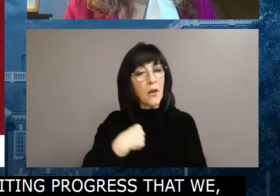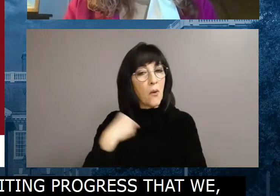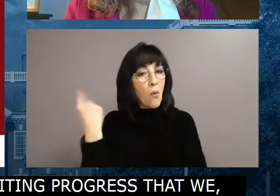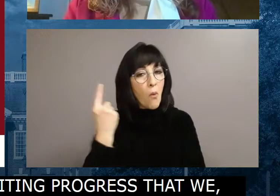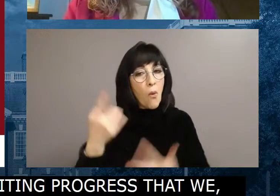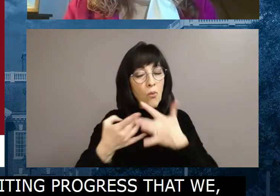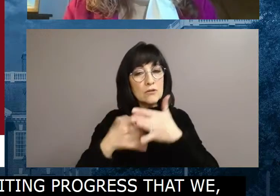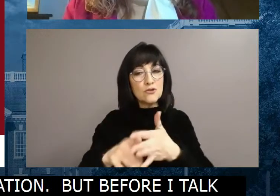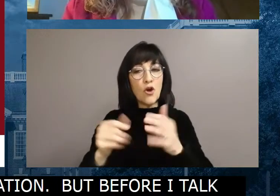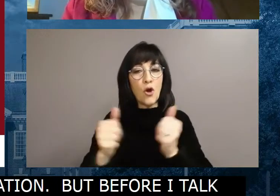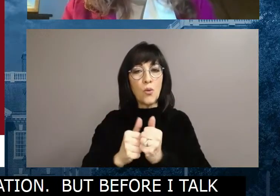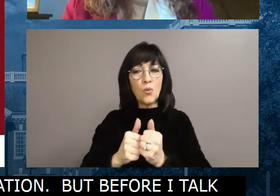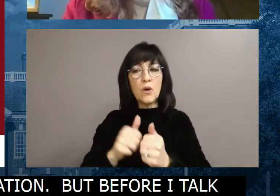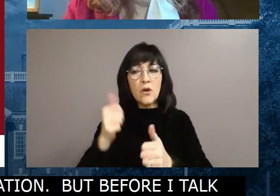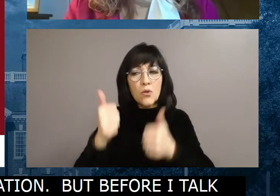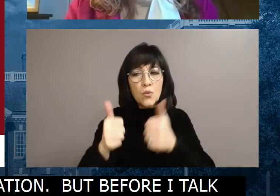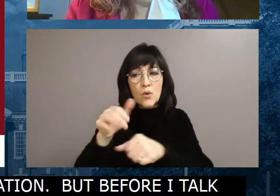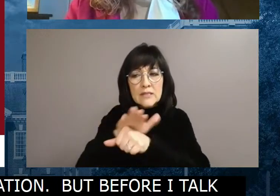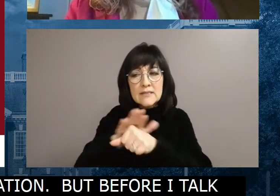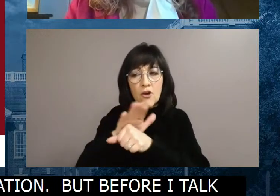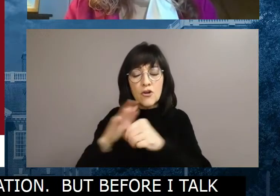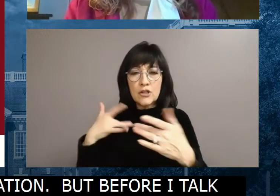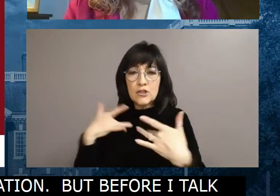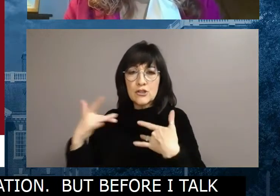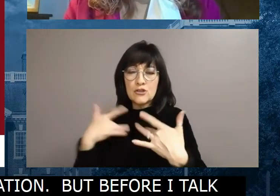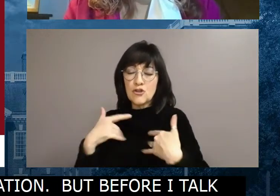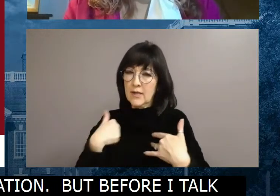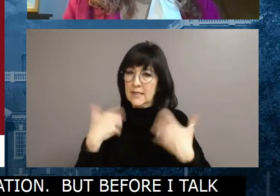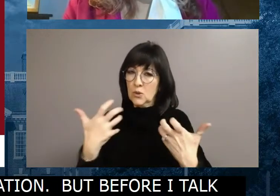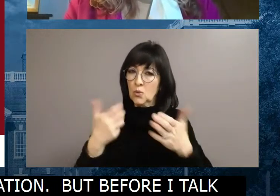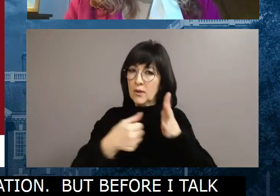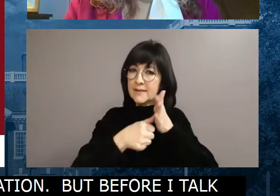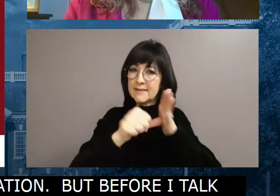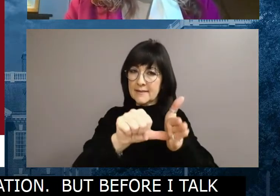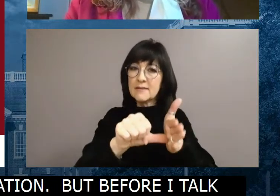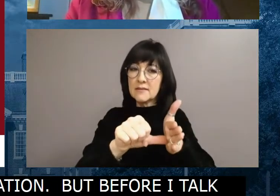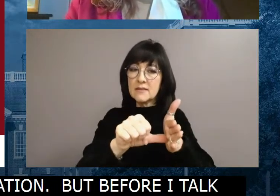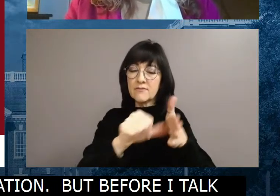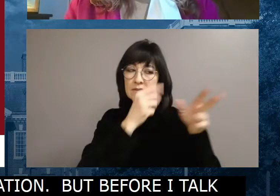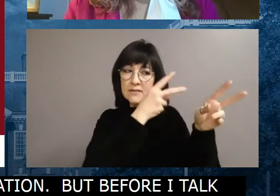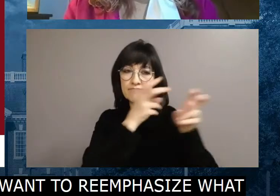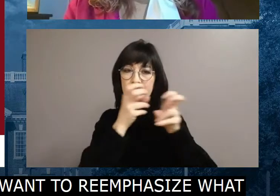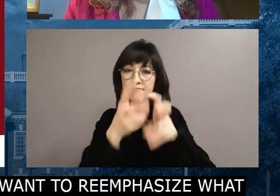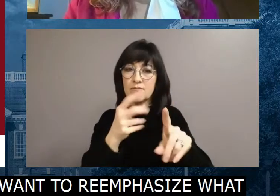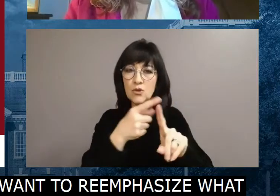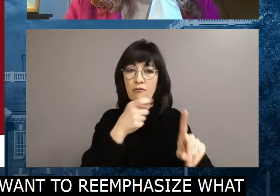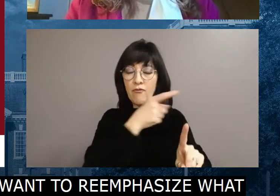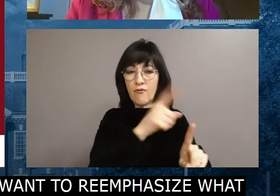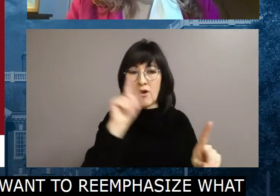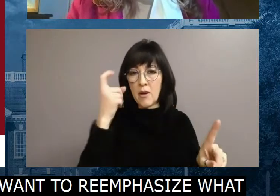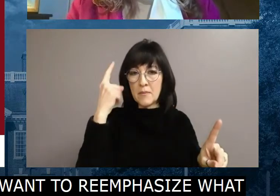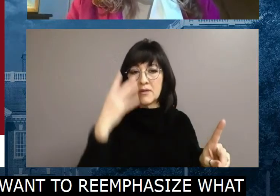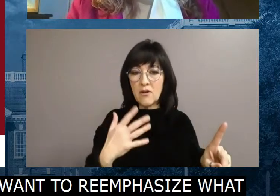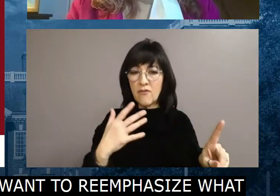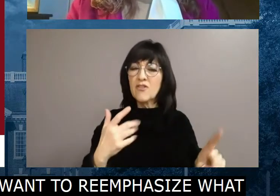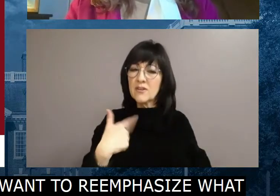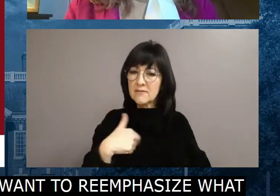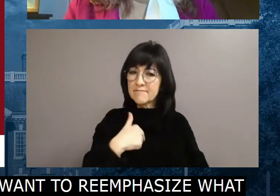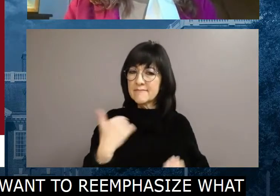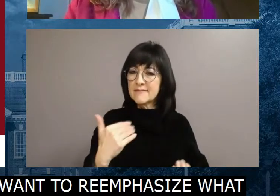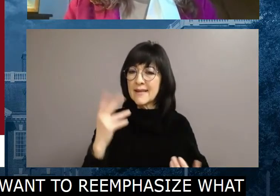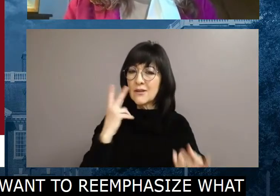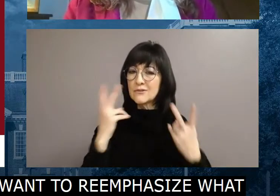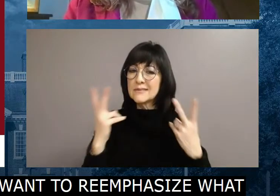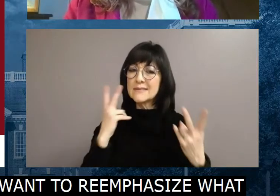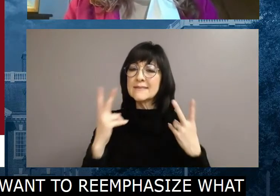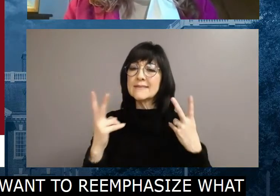governor mentioned about cases, that we are seeing a general rise in the case rates around the states, and not just